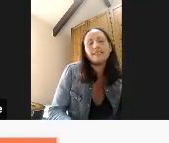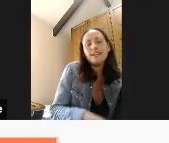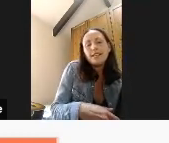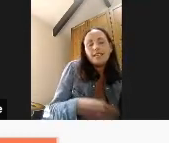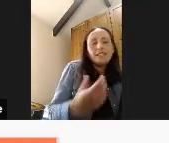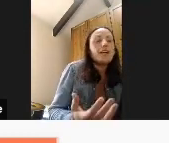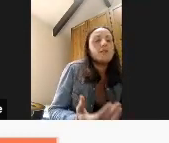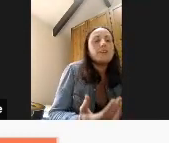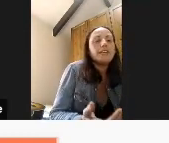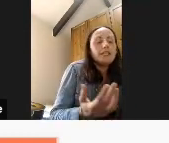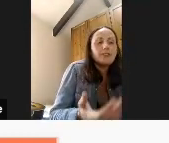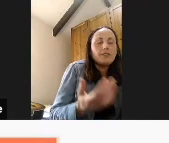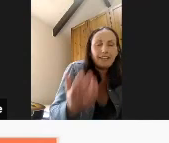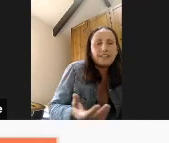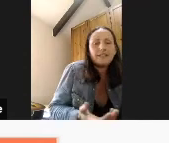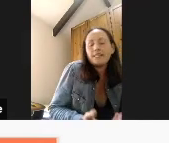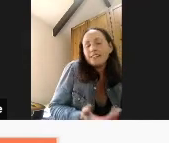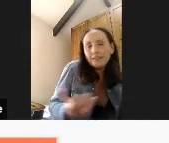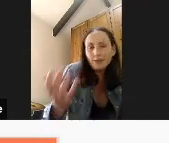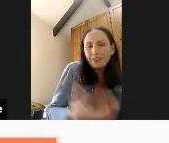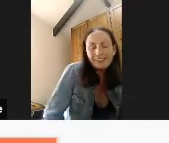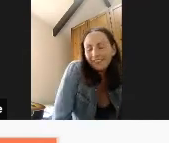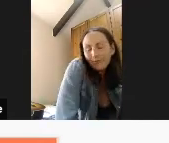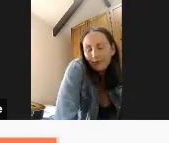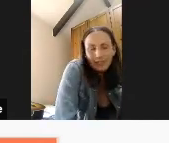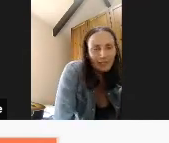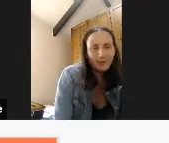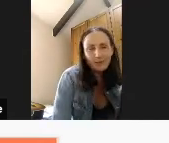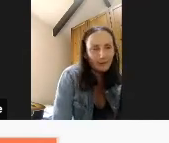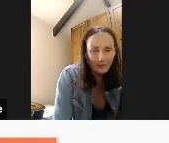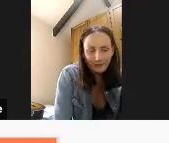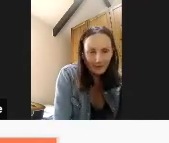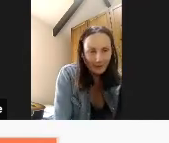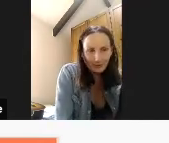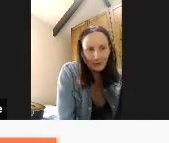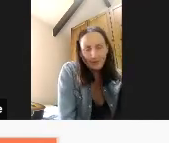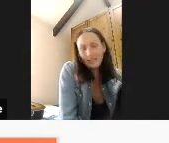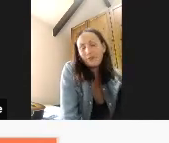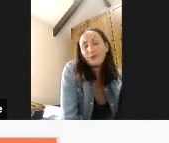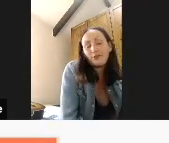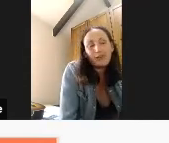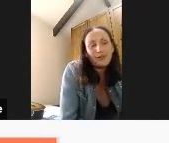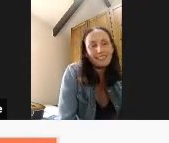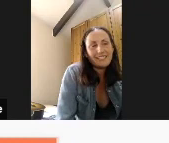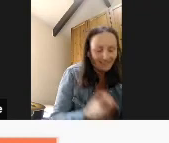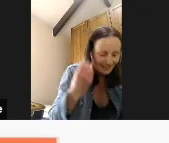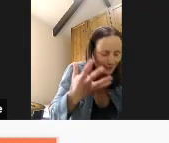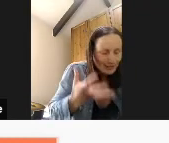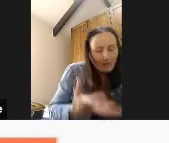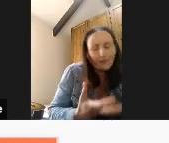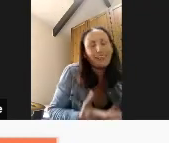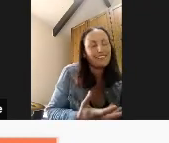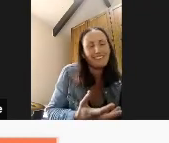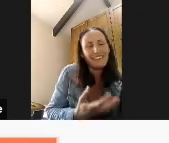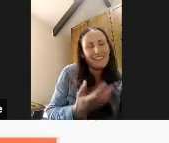And yeah, data is a commodity now more valuable than oil to the global economy. And in food and farming, it's